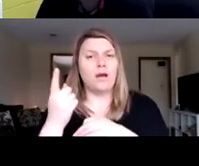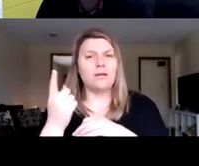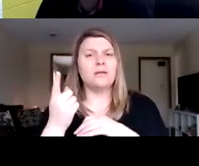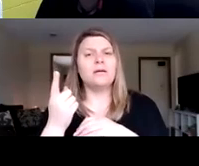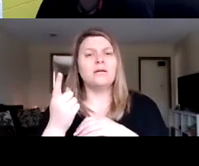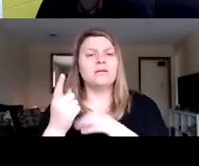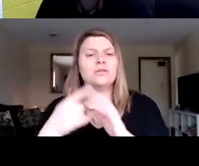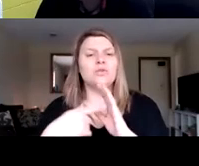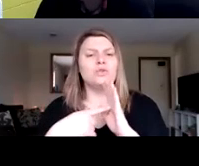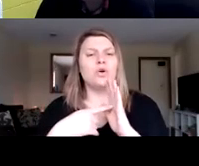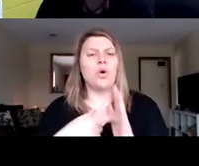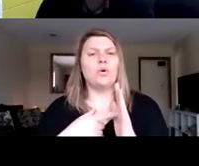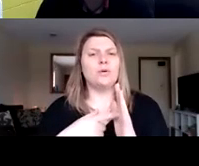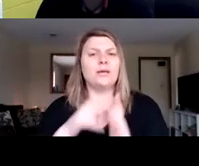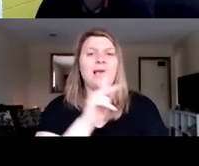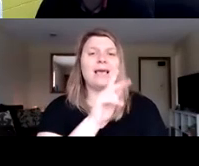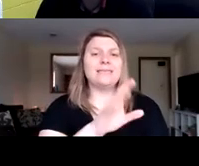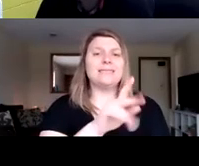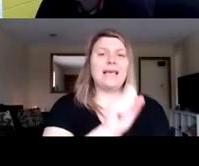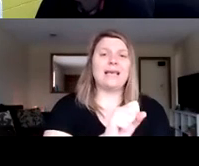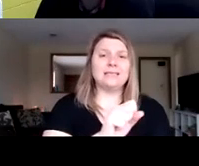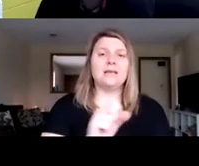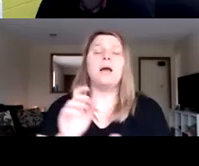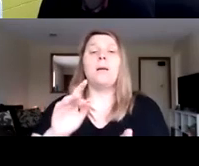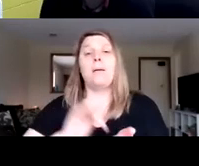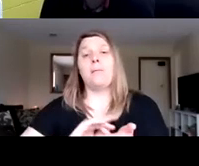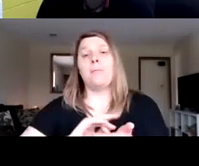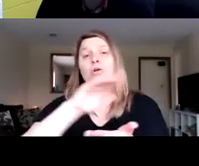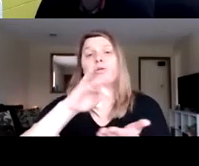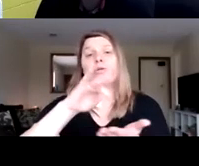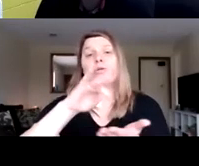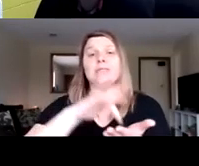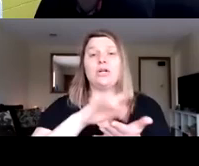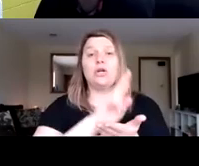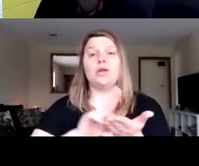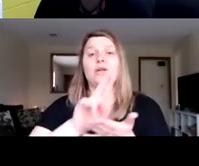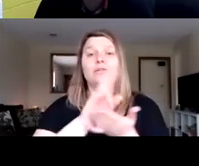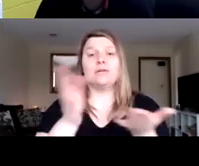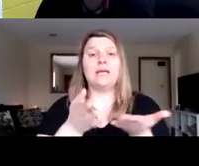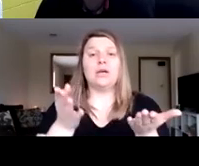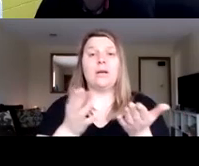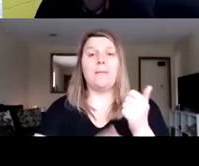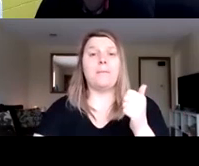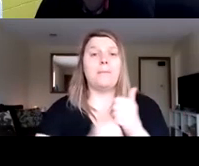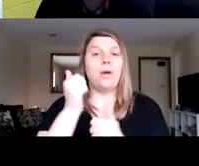to the fact Kansas City, Kansas, where our medical center, our university resides, as a